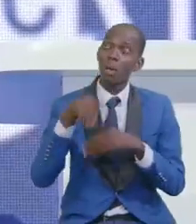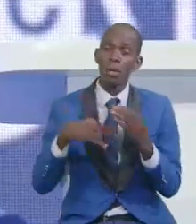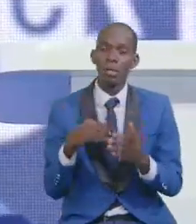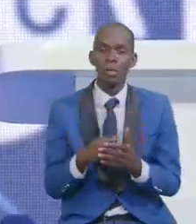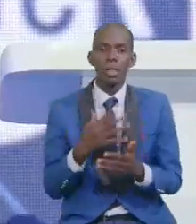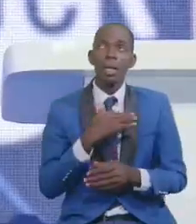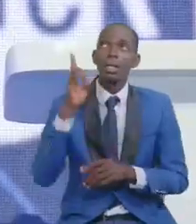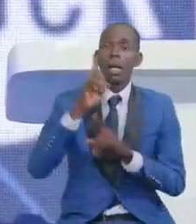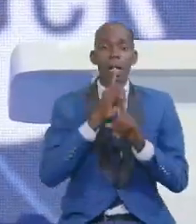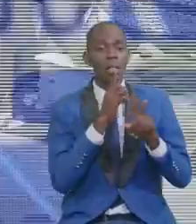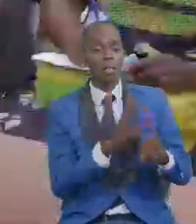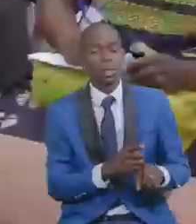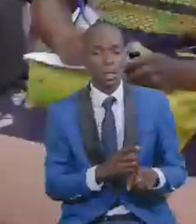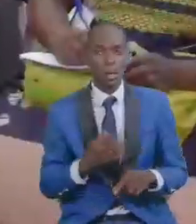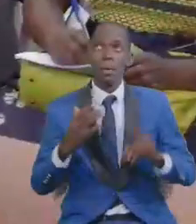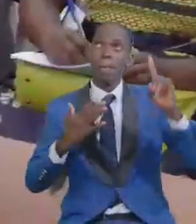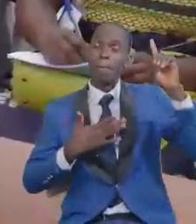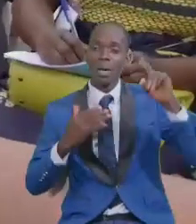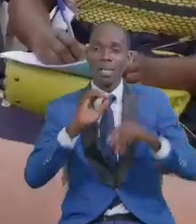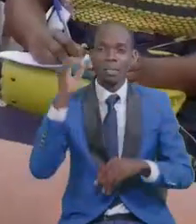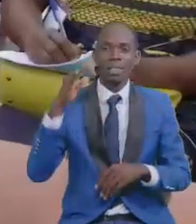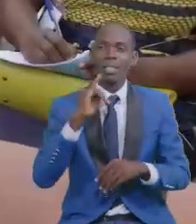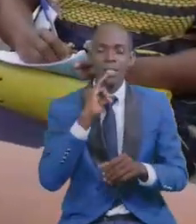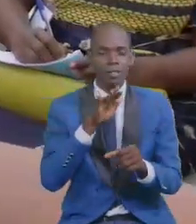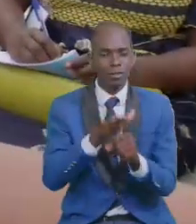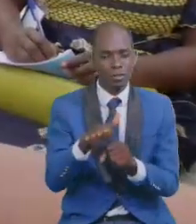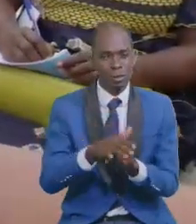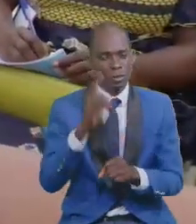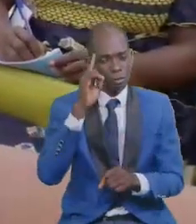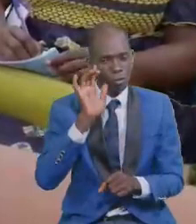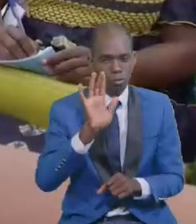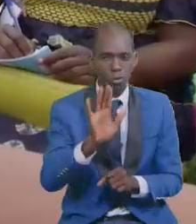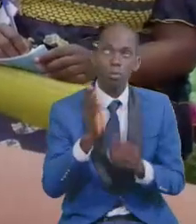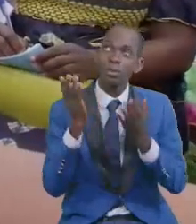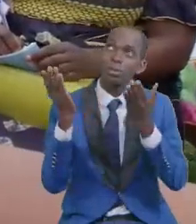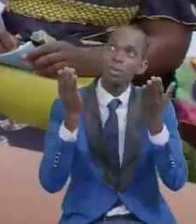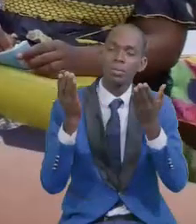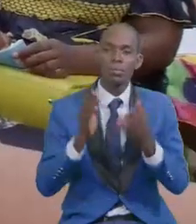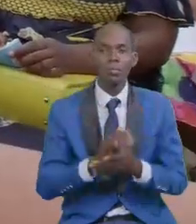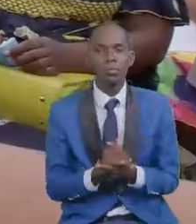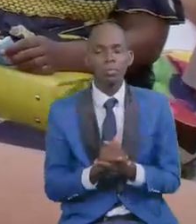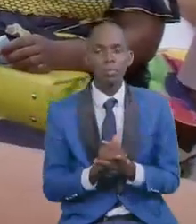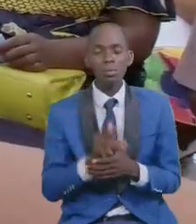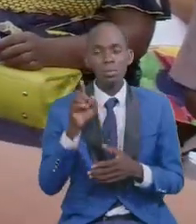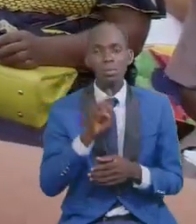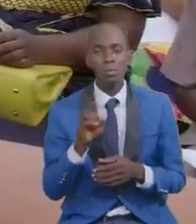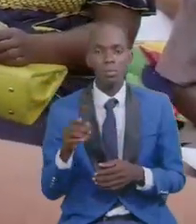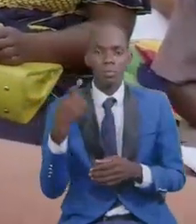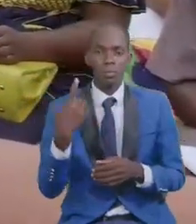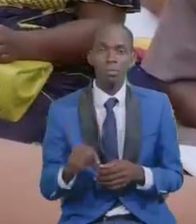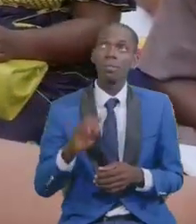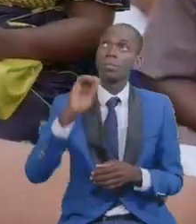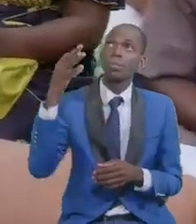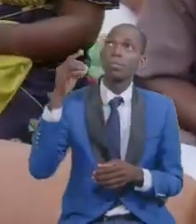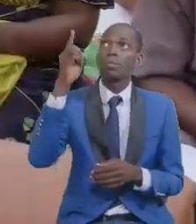grace is sufficient for your service. Therefore, the grace of God is available.